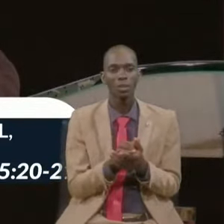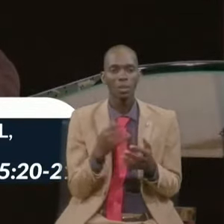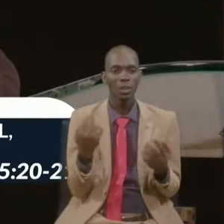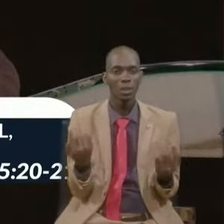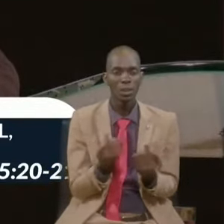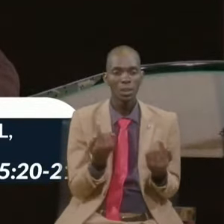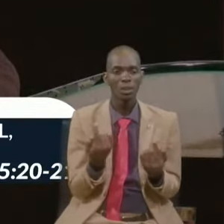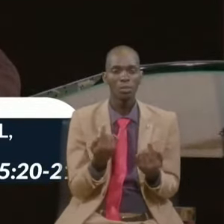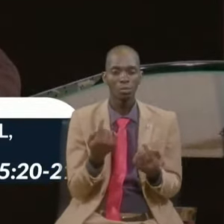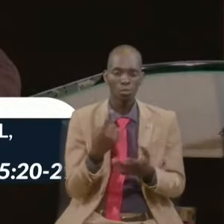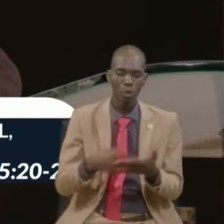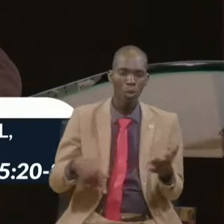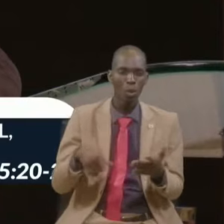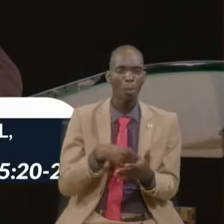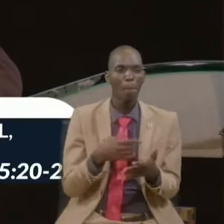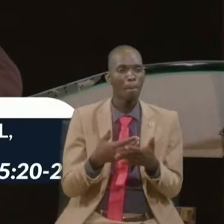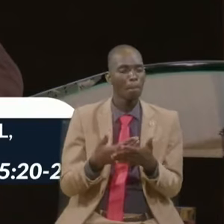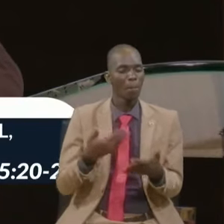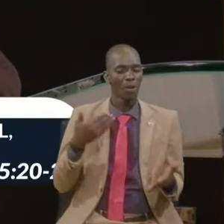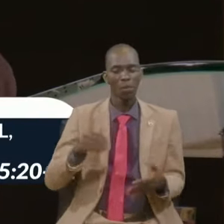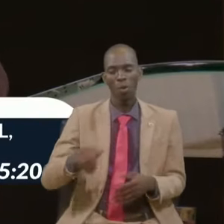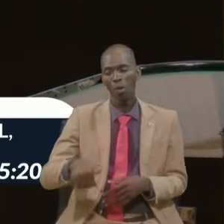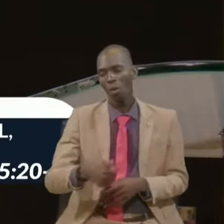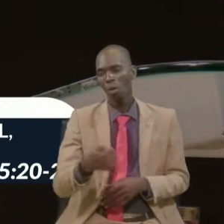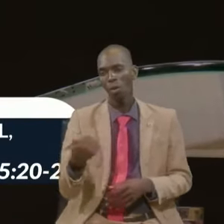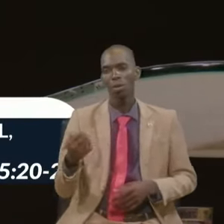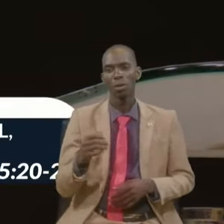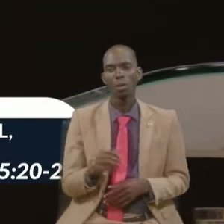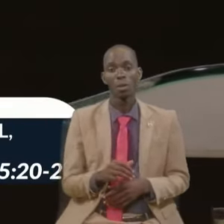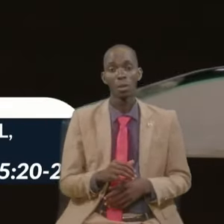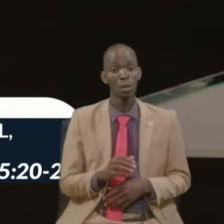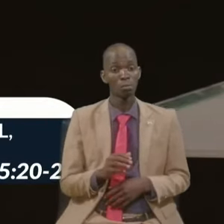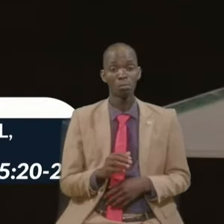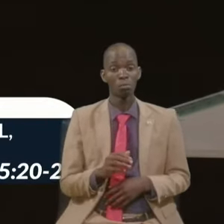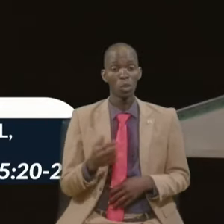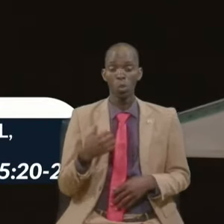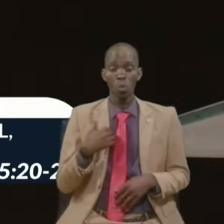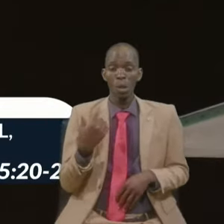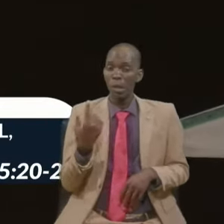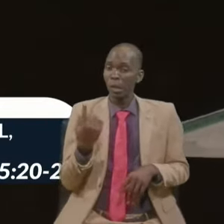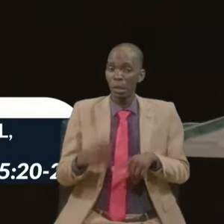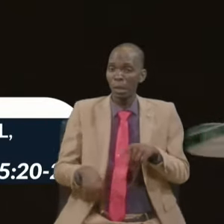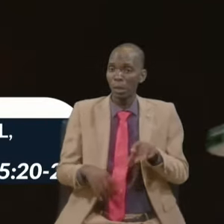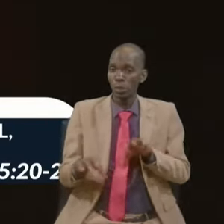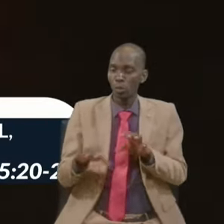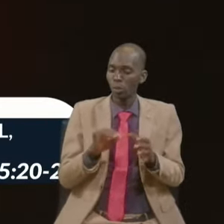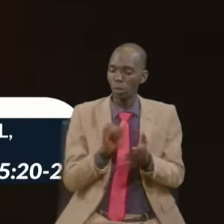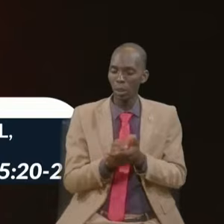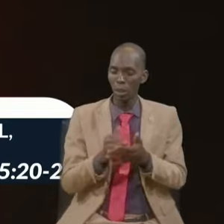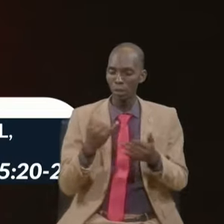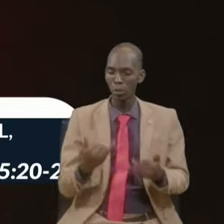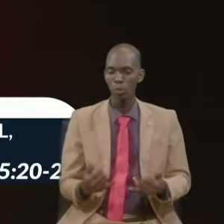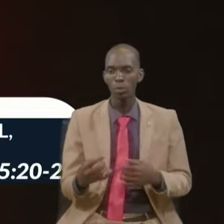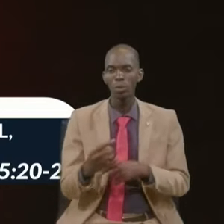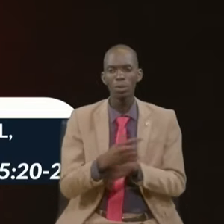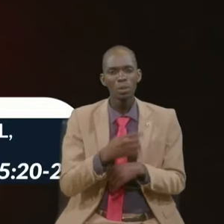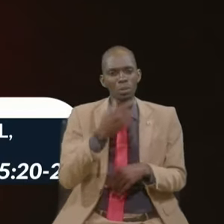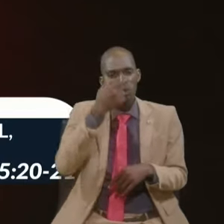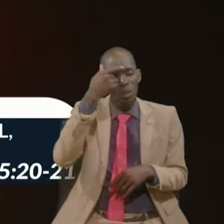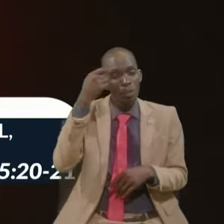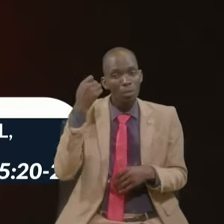rebuke before all. Oh, somebody says we cannot do that today,